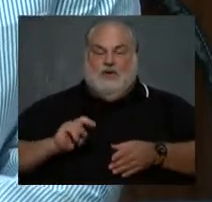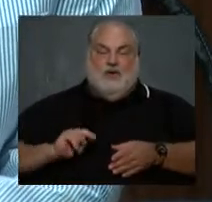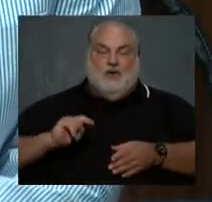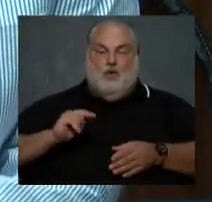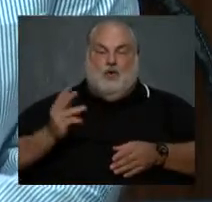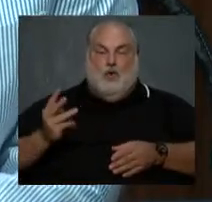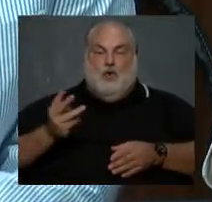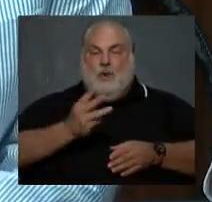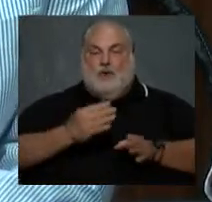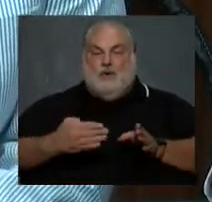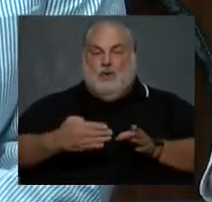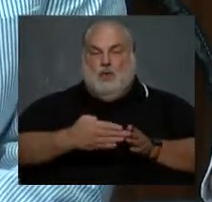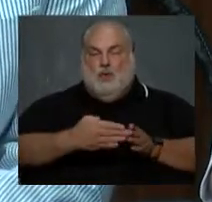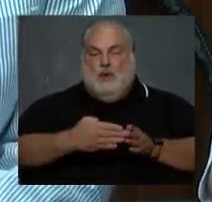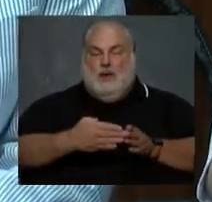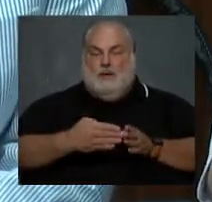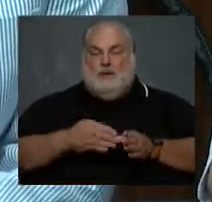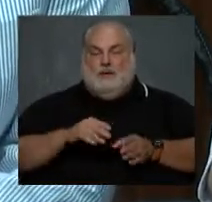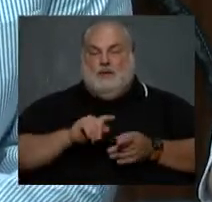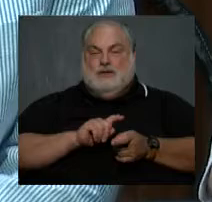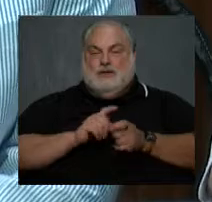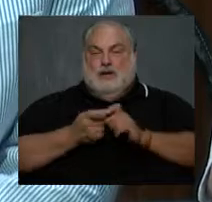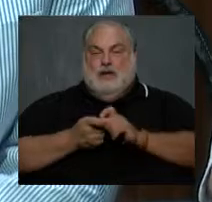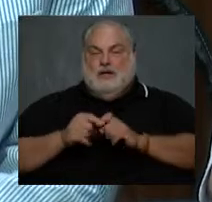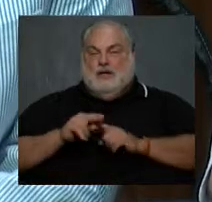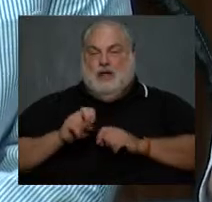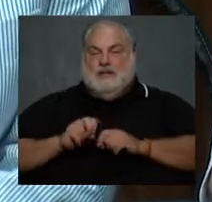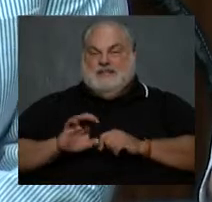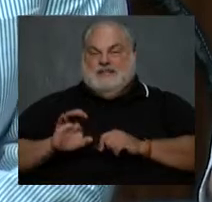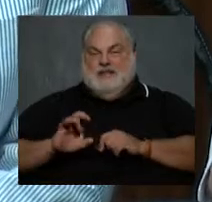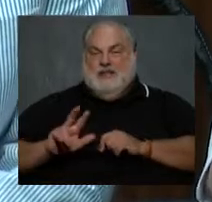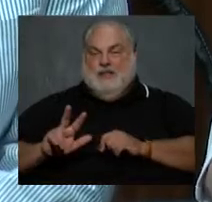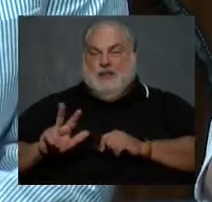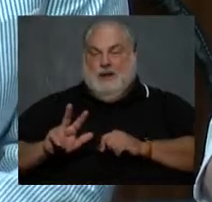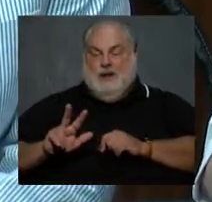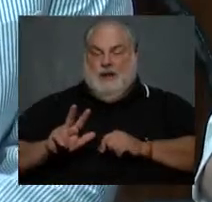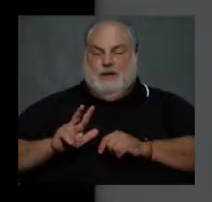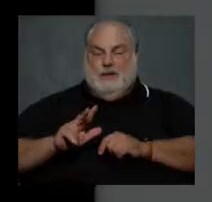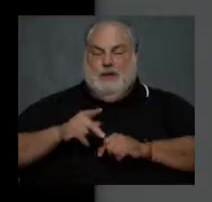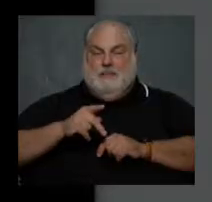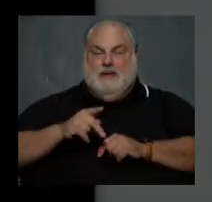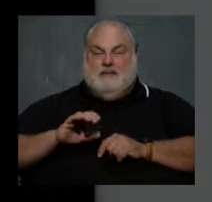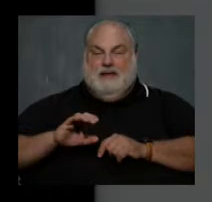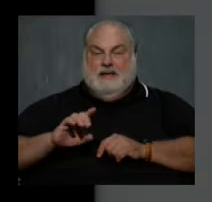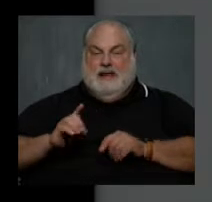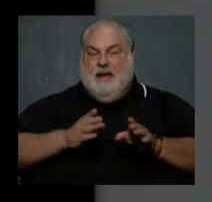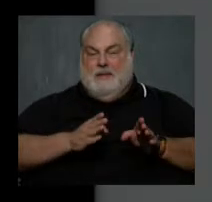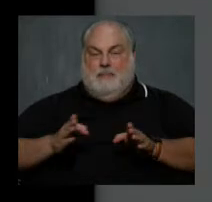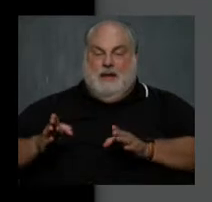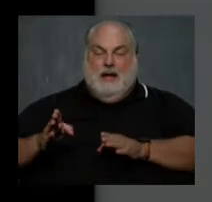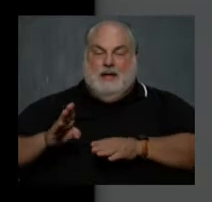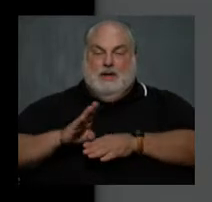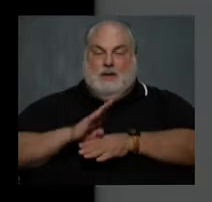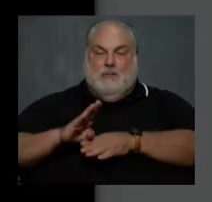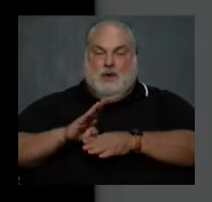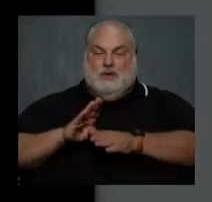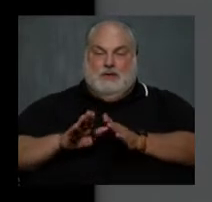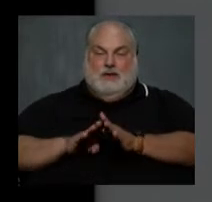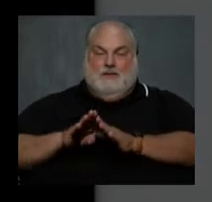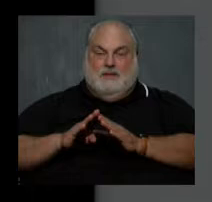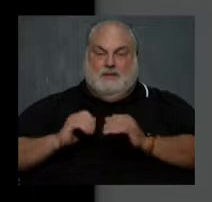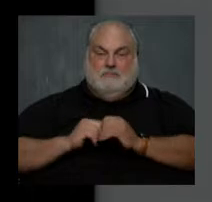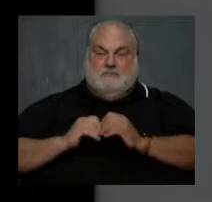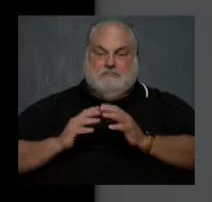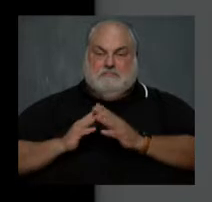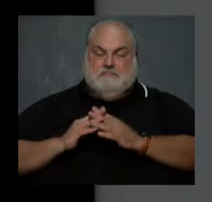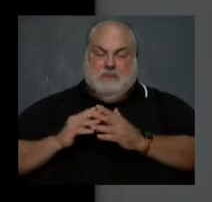University Avenue. The request is a rezoning of the site from C3 General Commercial District to PCD Planned Commercial Development District to allow the redevelopment